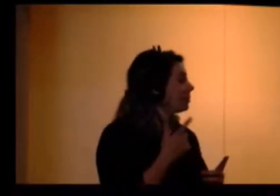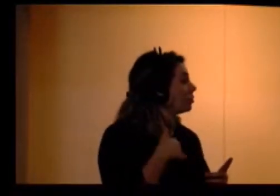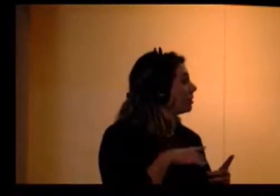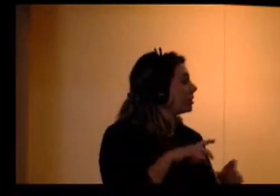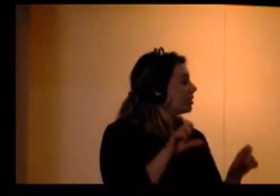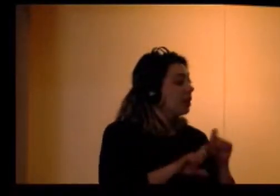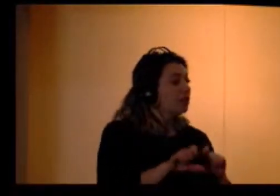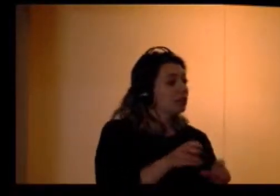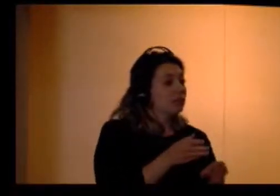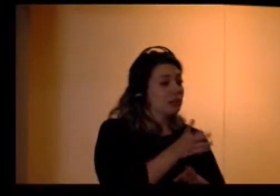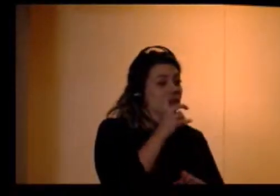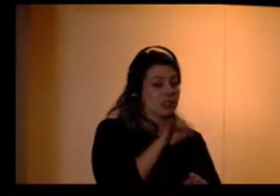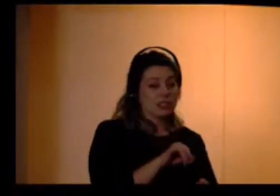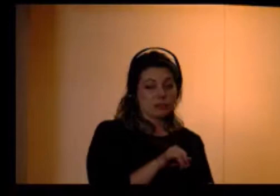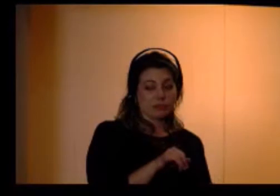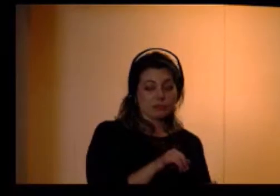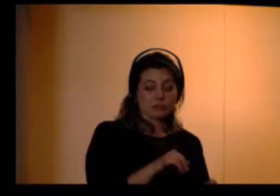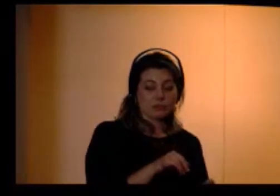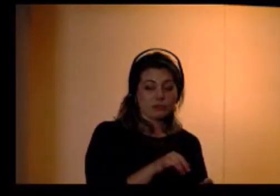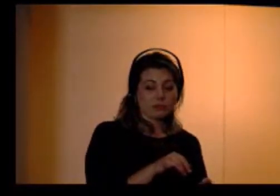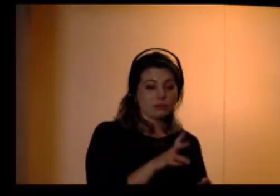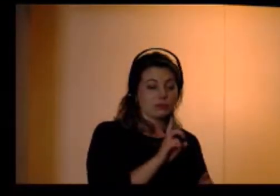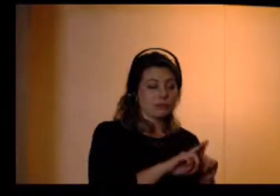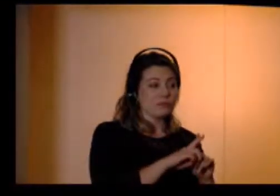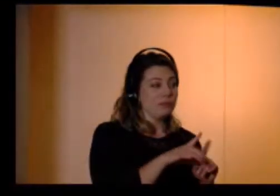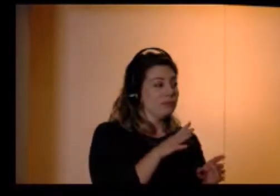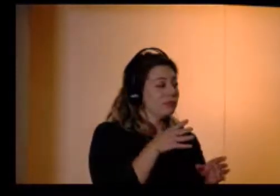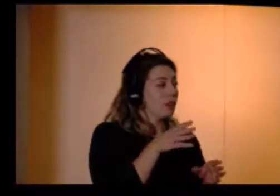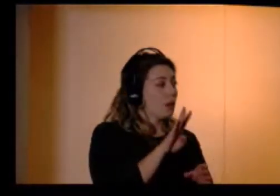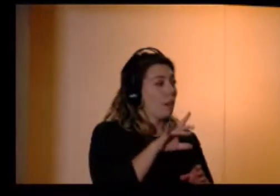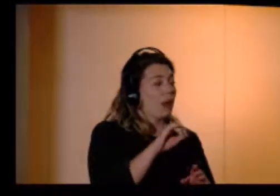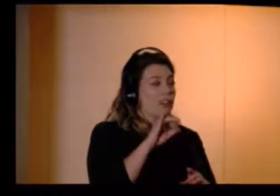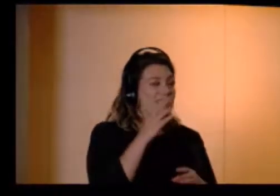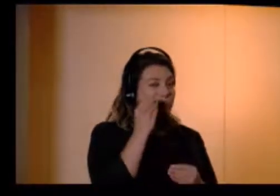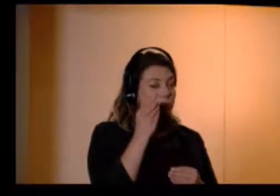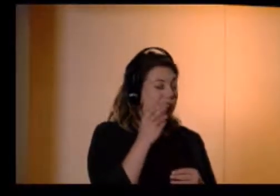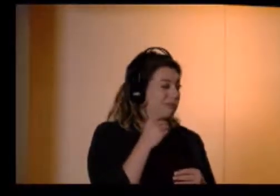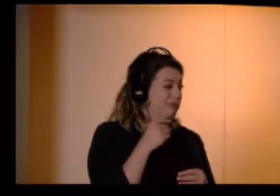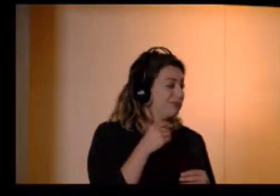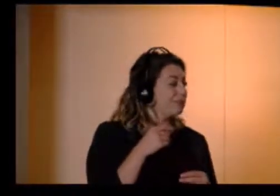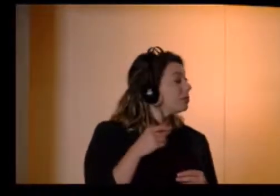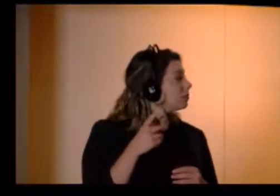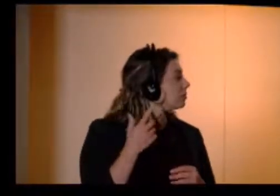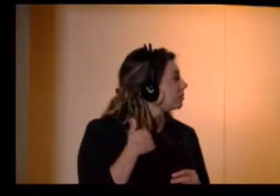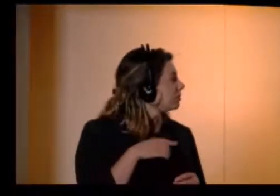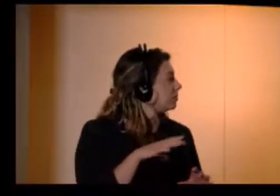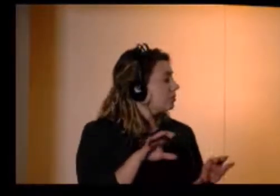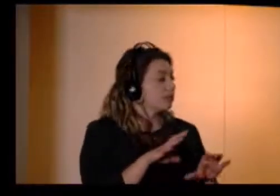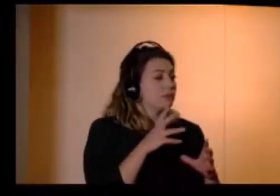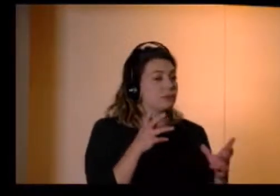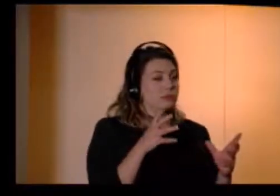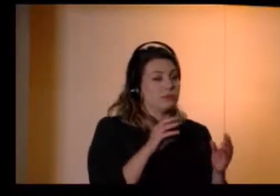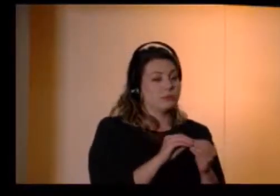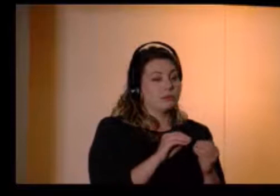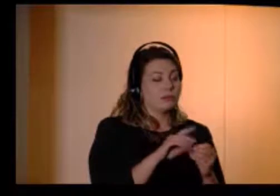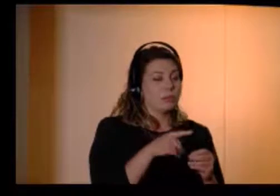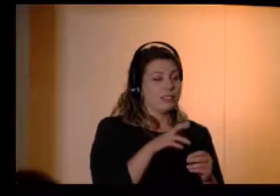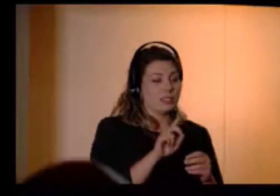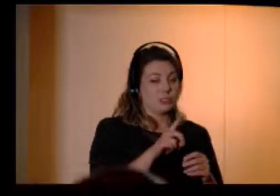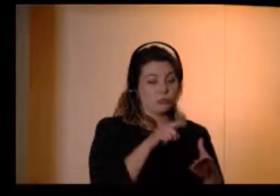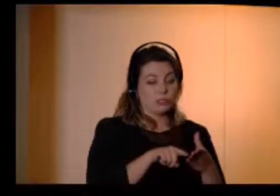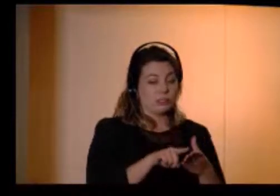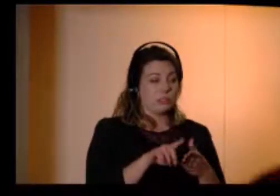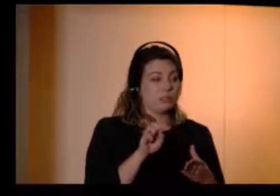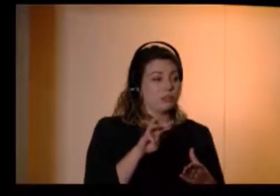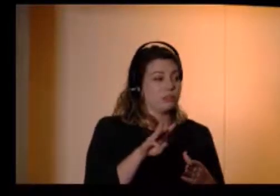that. But our branch, Bioinformatics and Computational Biosciences branch, does much more. We have PhD researchers, software